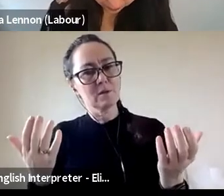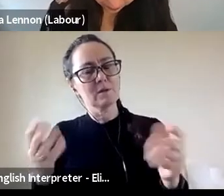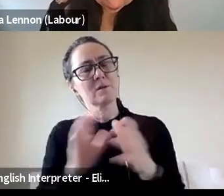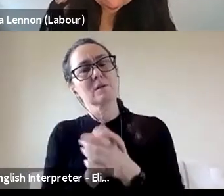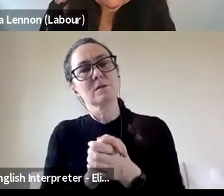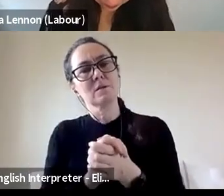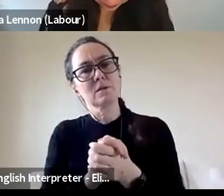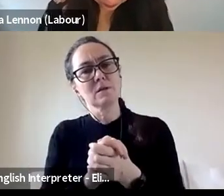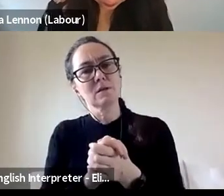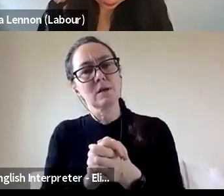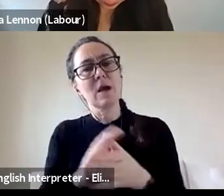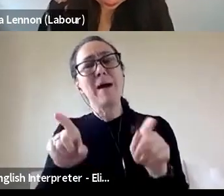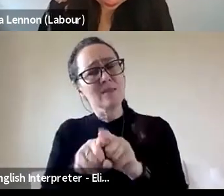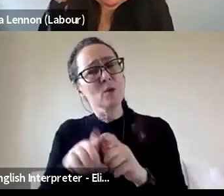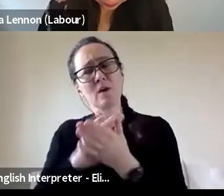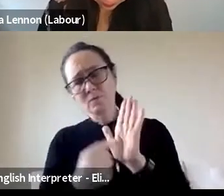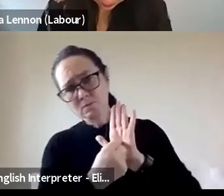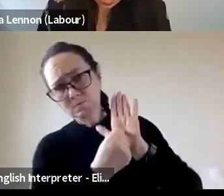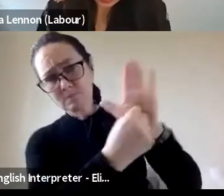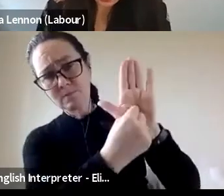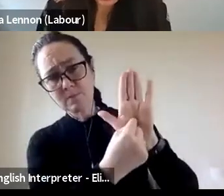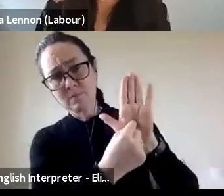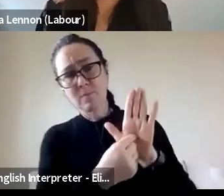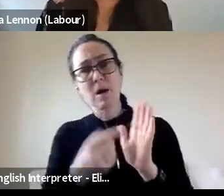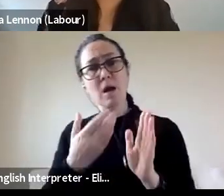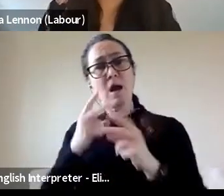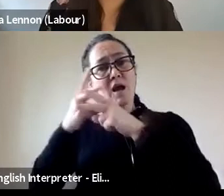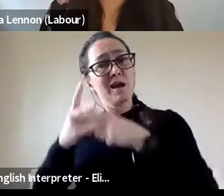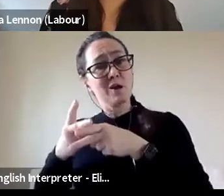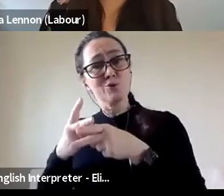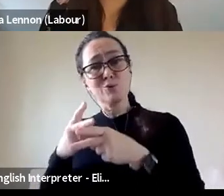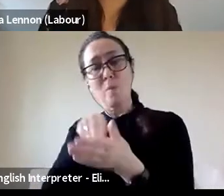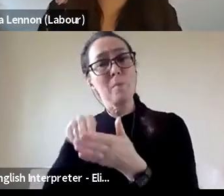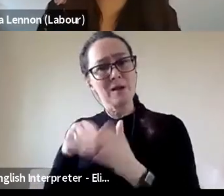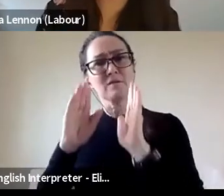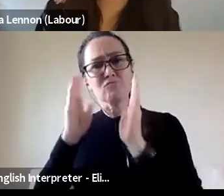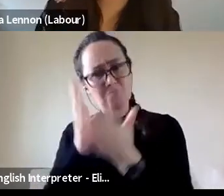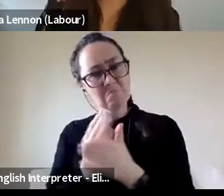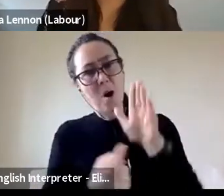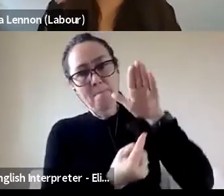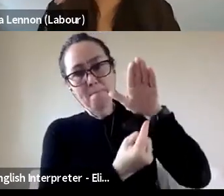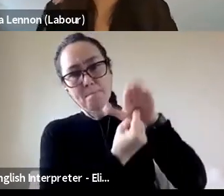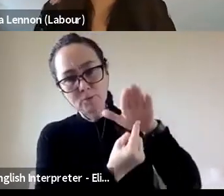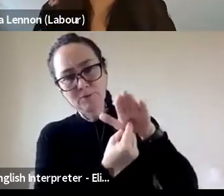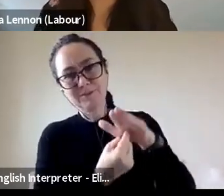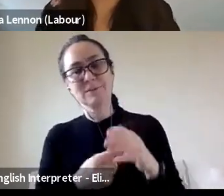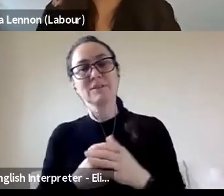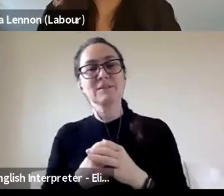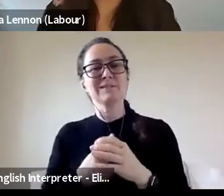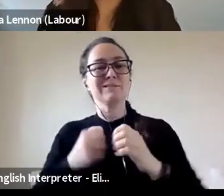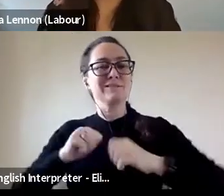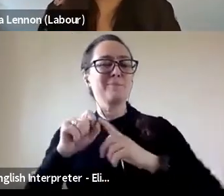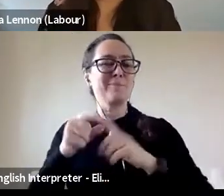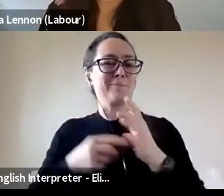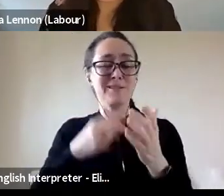of unpaid carers and what we do. Yes, thank you. Now, we've got 7 minutes left before we break for a very short comfort break, and